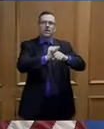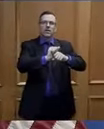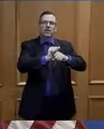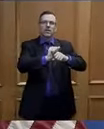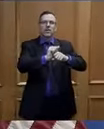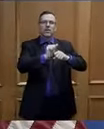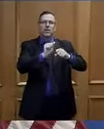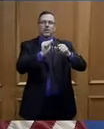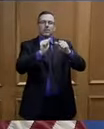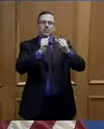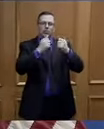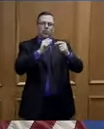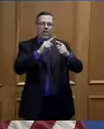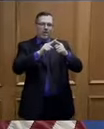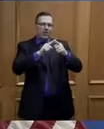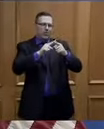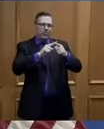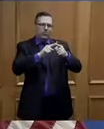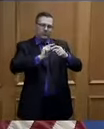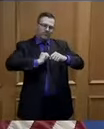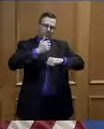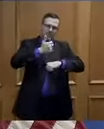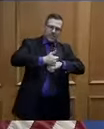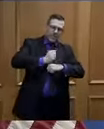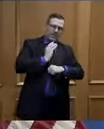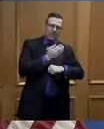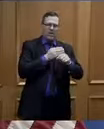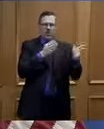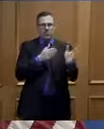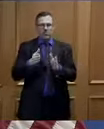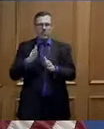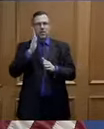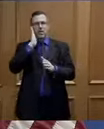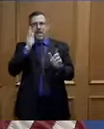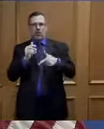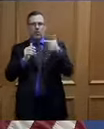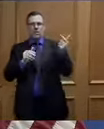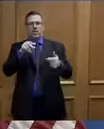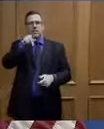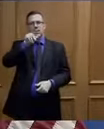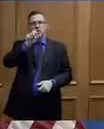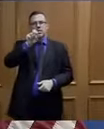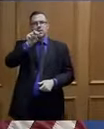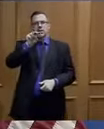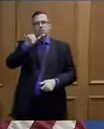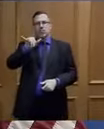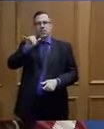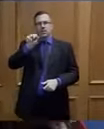with the particular strategy that we have in Tennessee. So I'll let Penny address that.